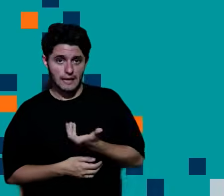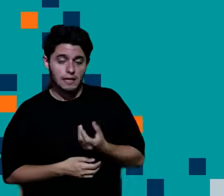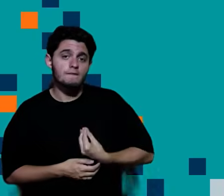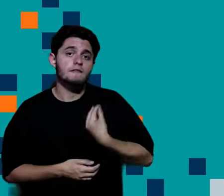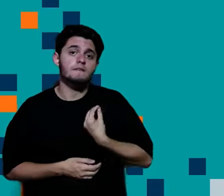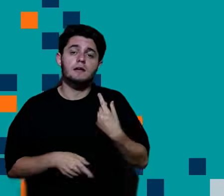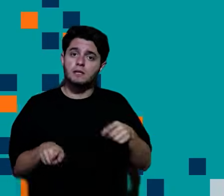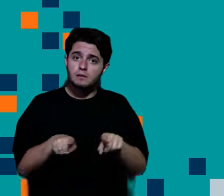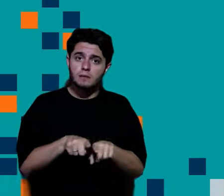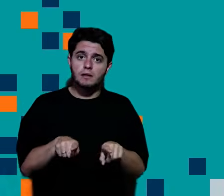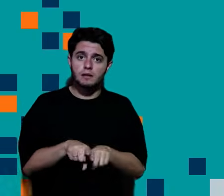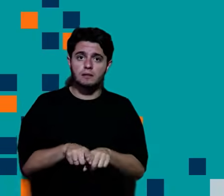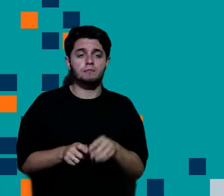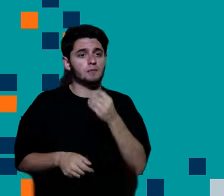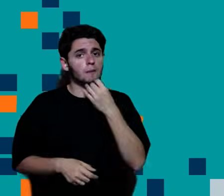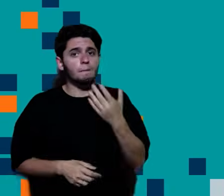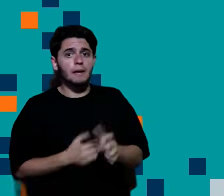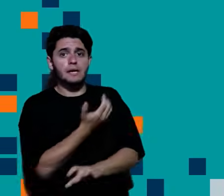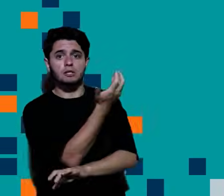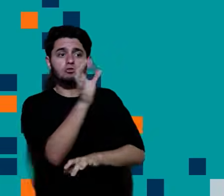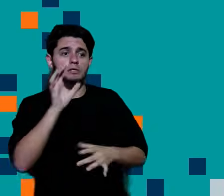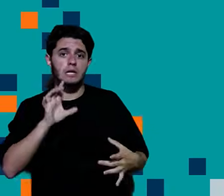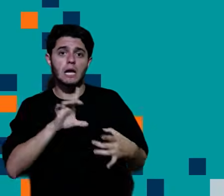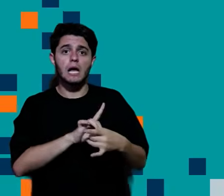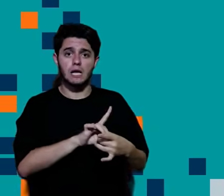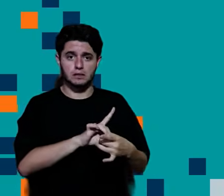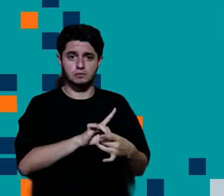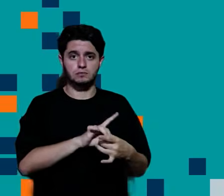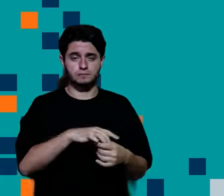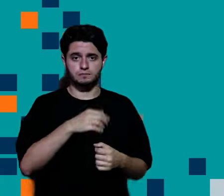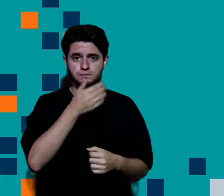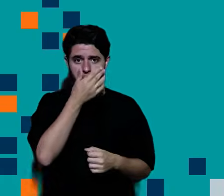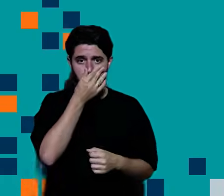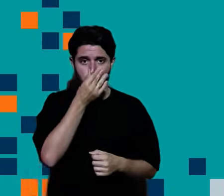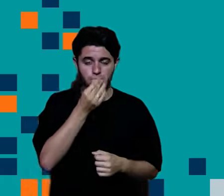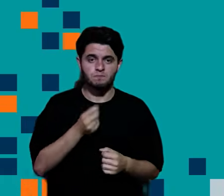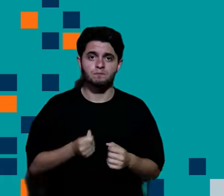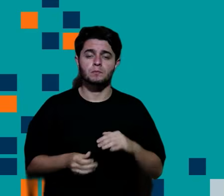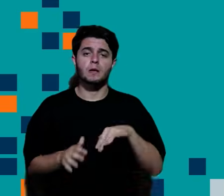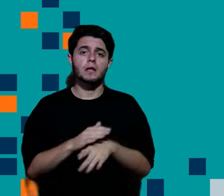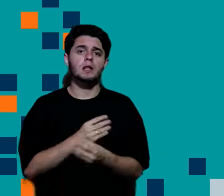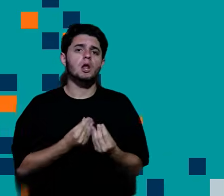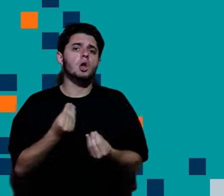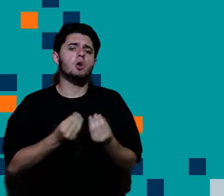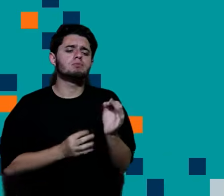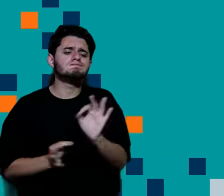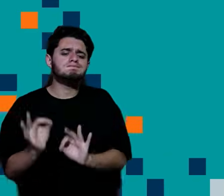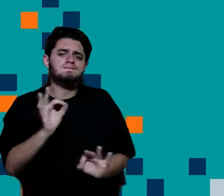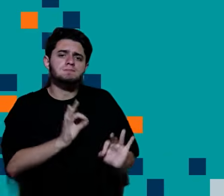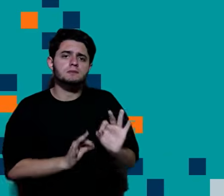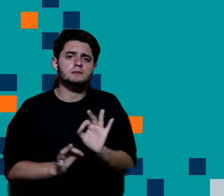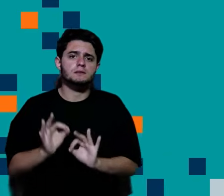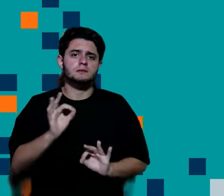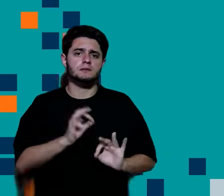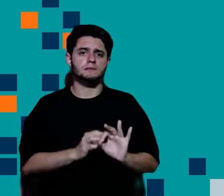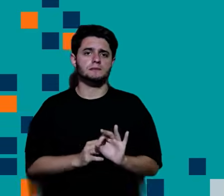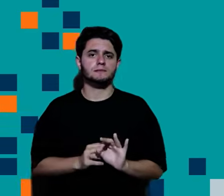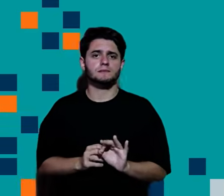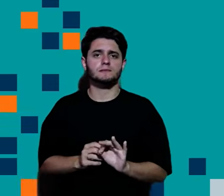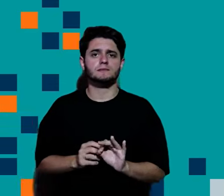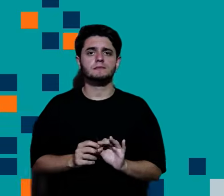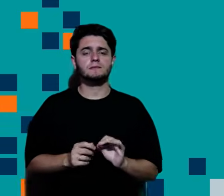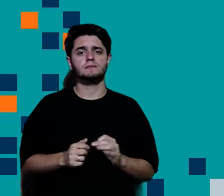its ability, in fact, to do a variety of things. The ability of design to enhance and